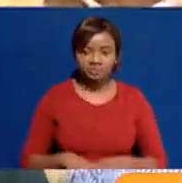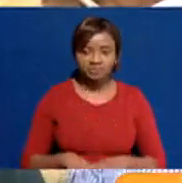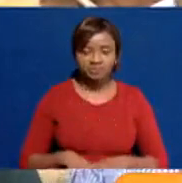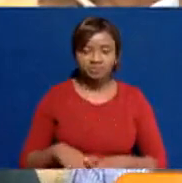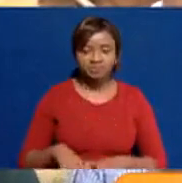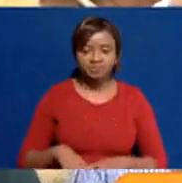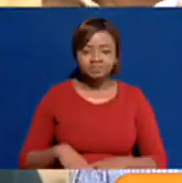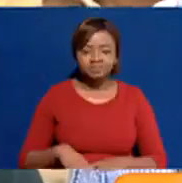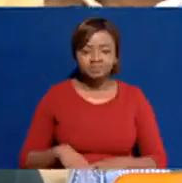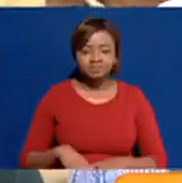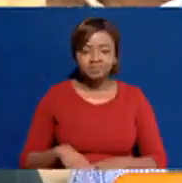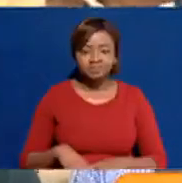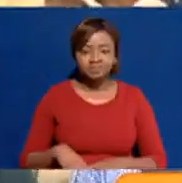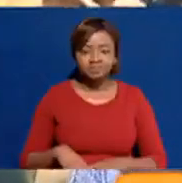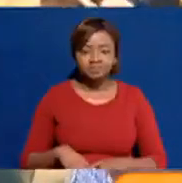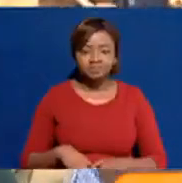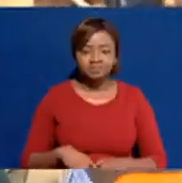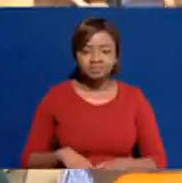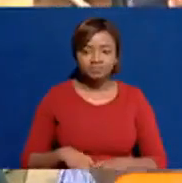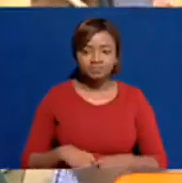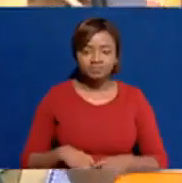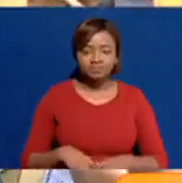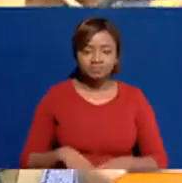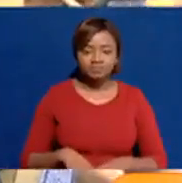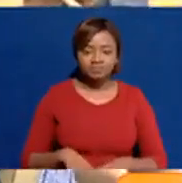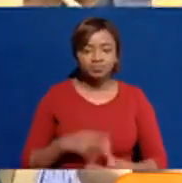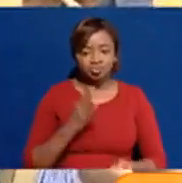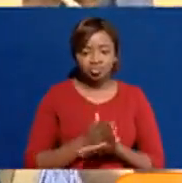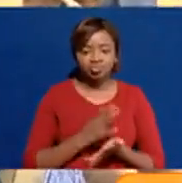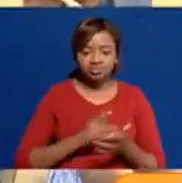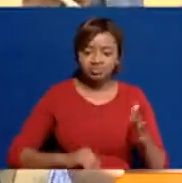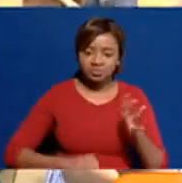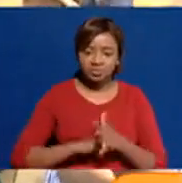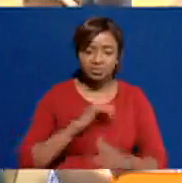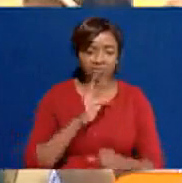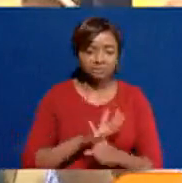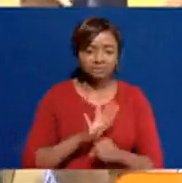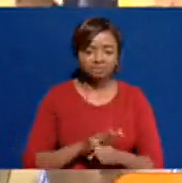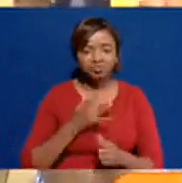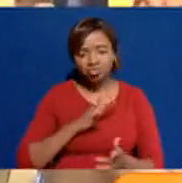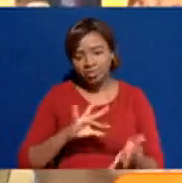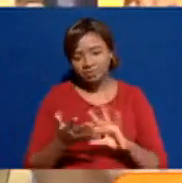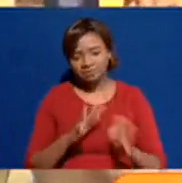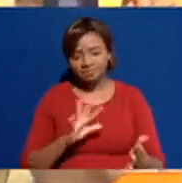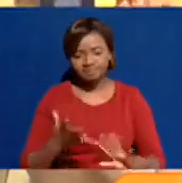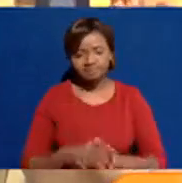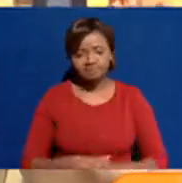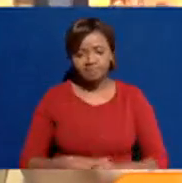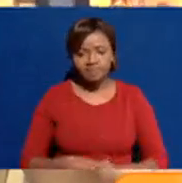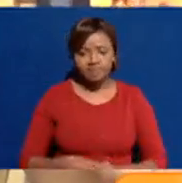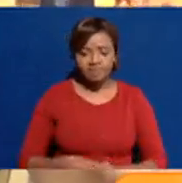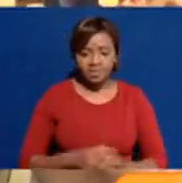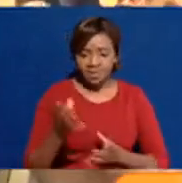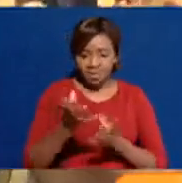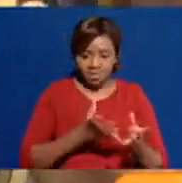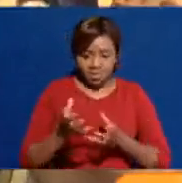ya Narosora, inashikilia pakubwa sana. In estimates, ile